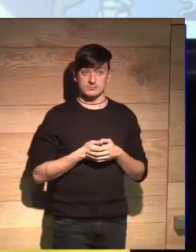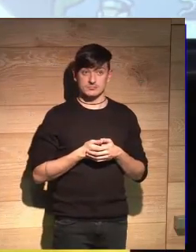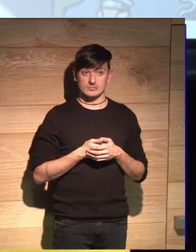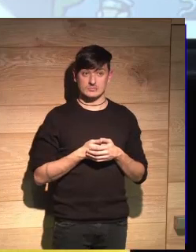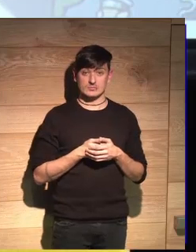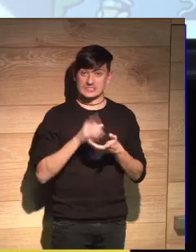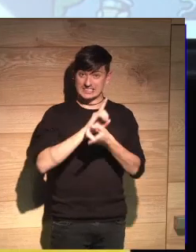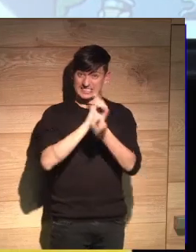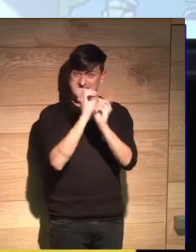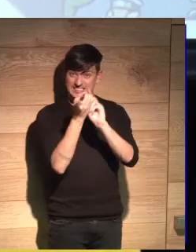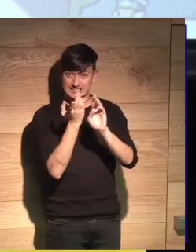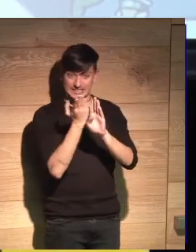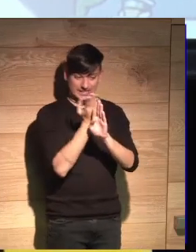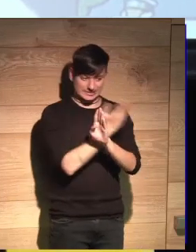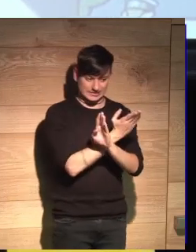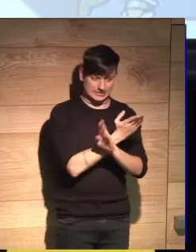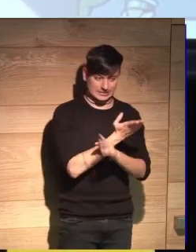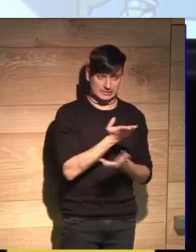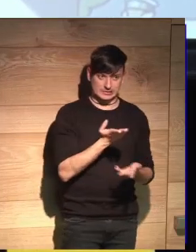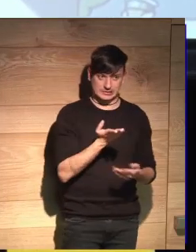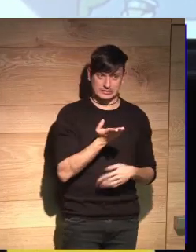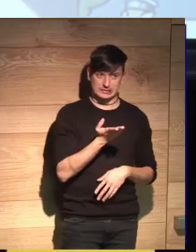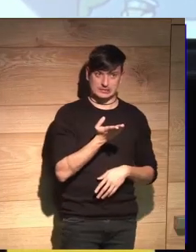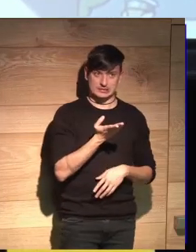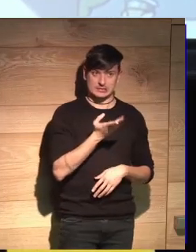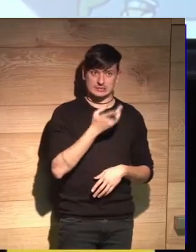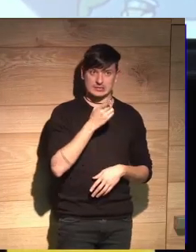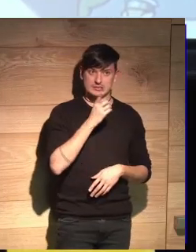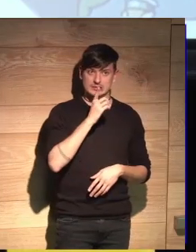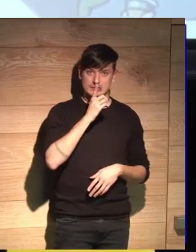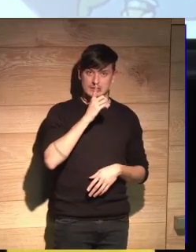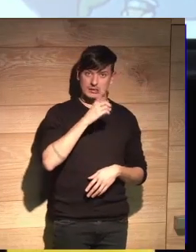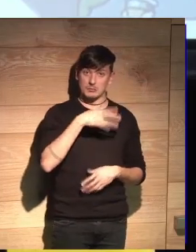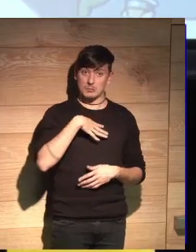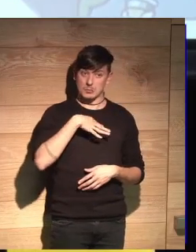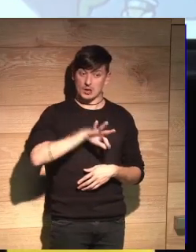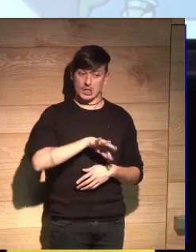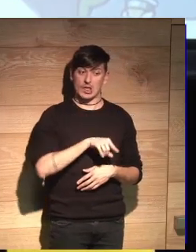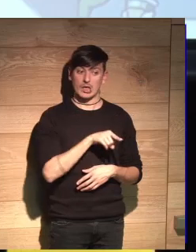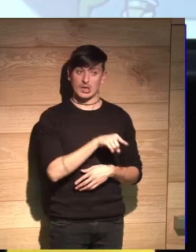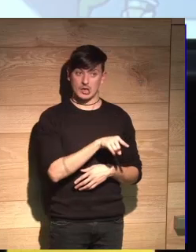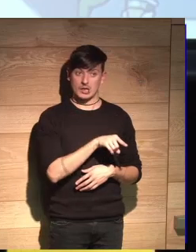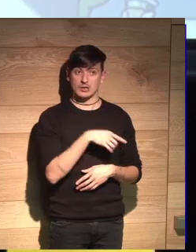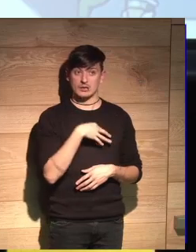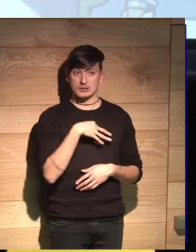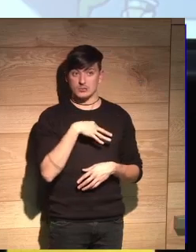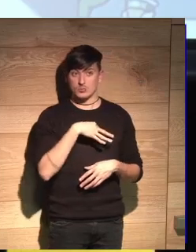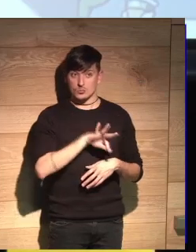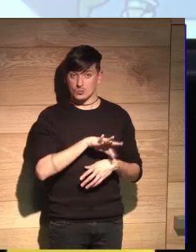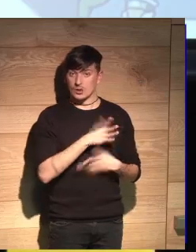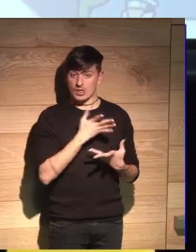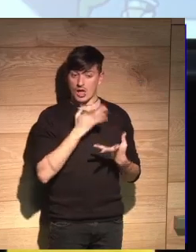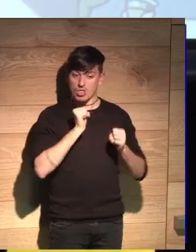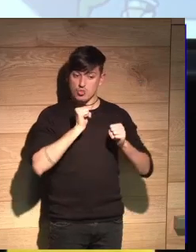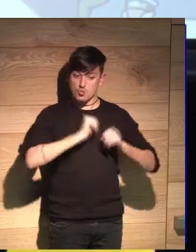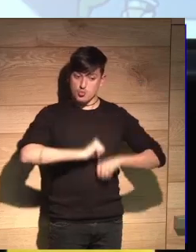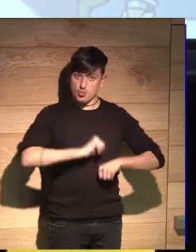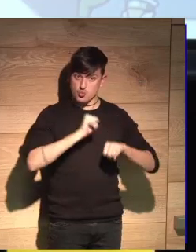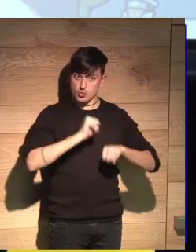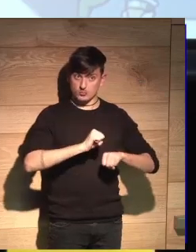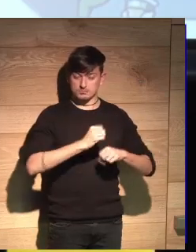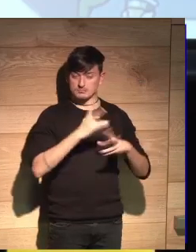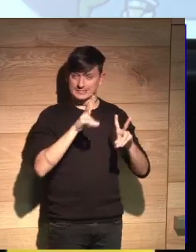before metamorphosis, like an infant, and it reaches reproductive maturity, so it can be